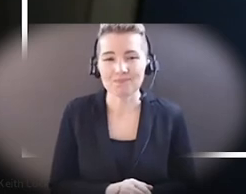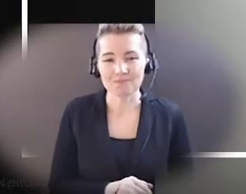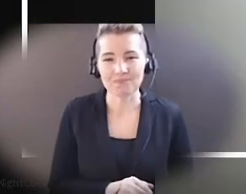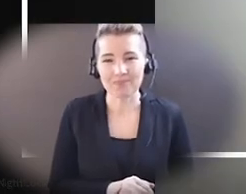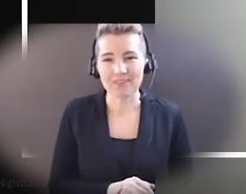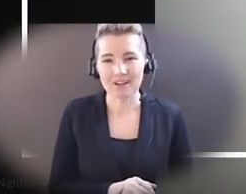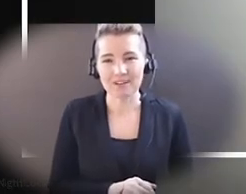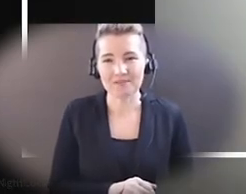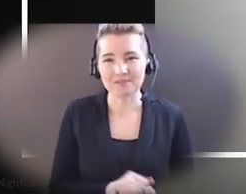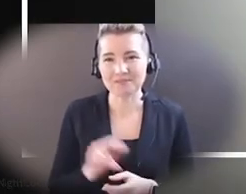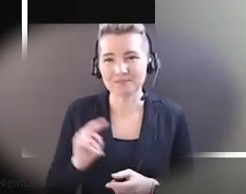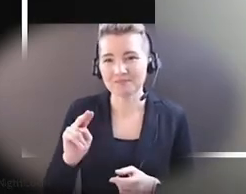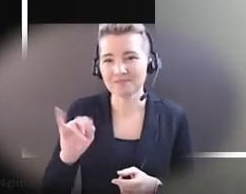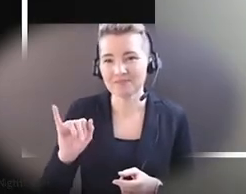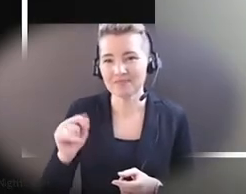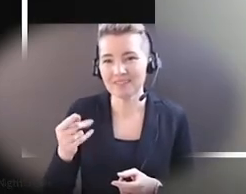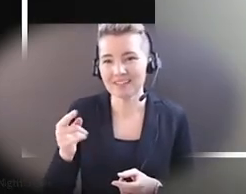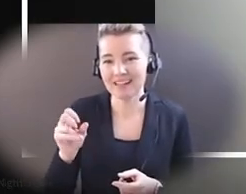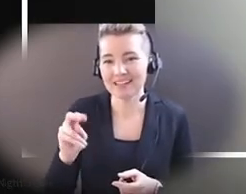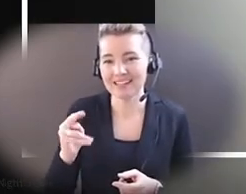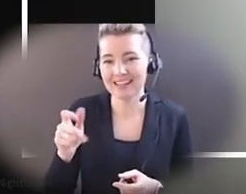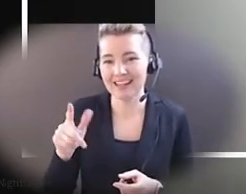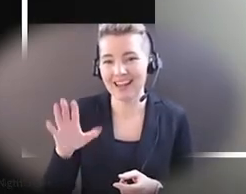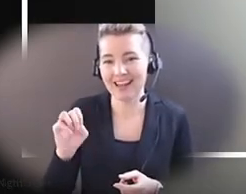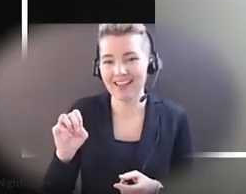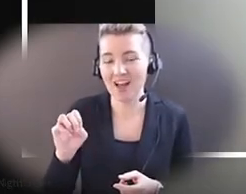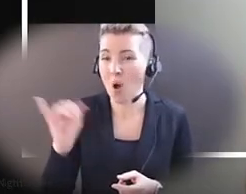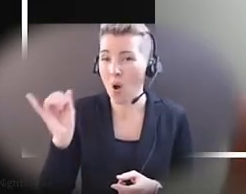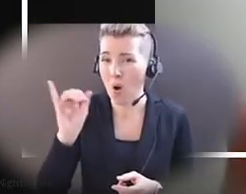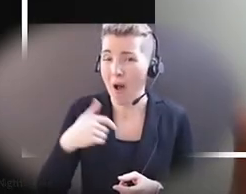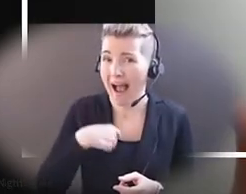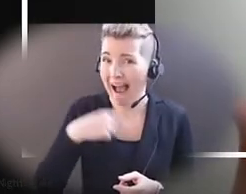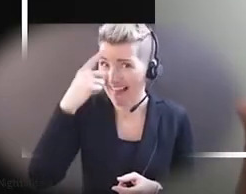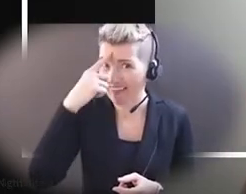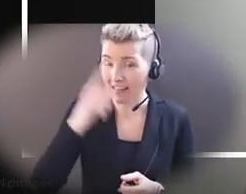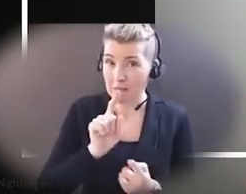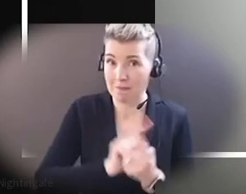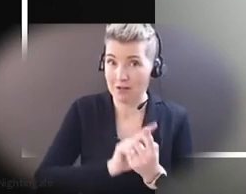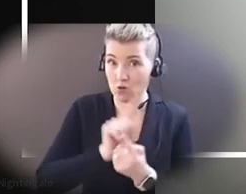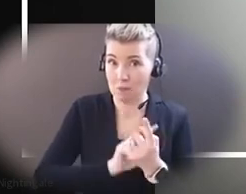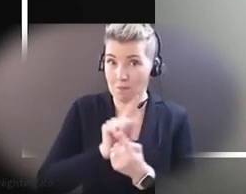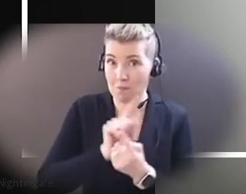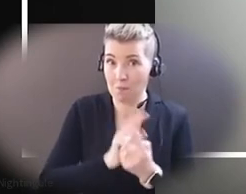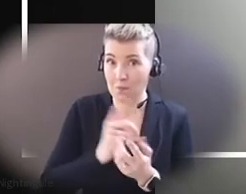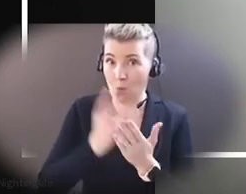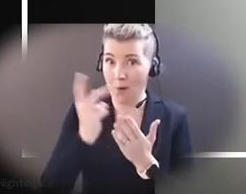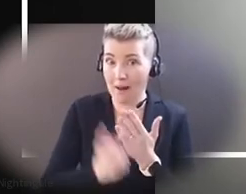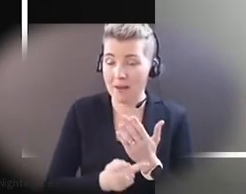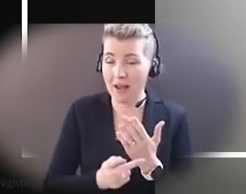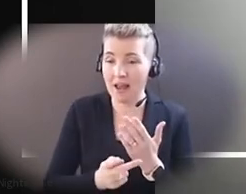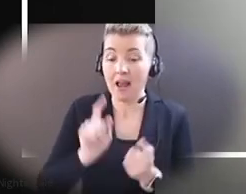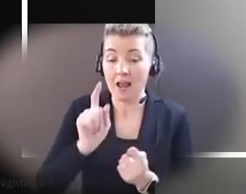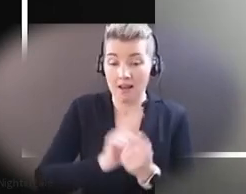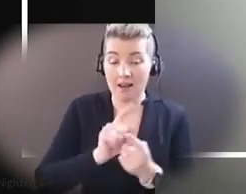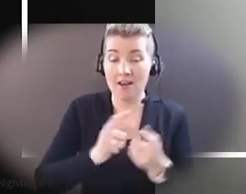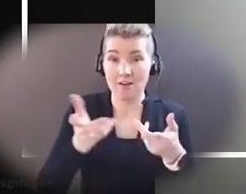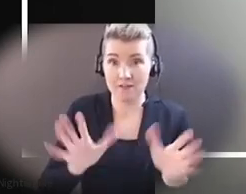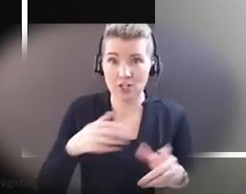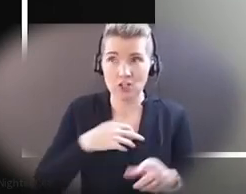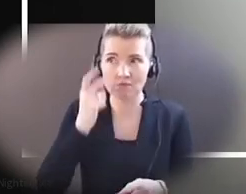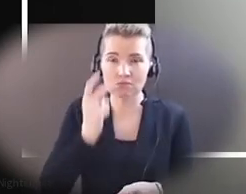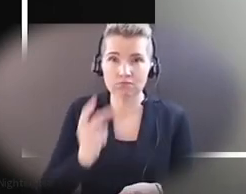Yeah, mm-hmm. One more thing I want to add. I think that this mentorship program, after really reflecting on it, it really brings up the